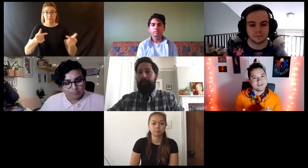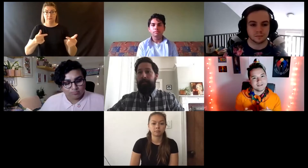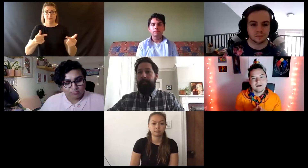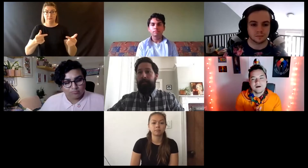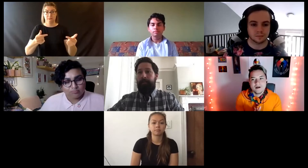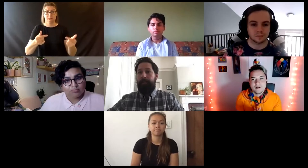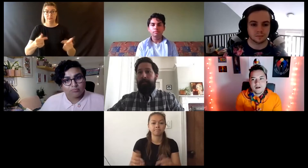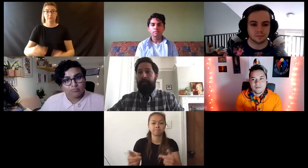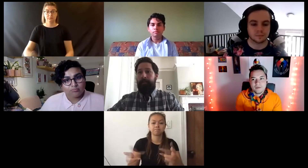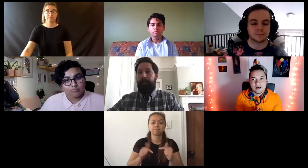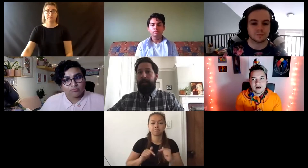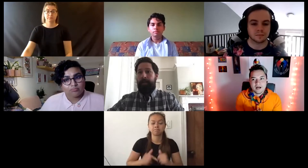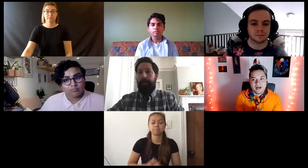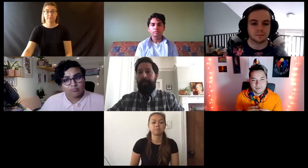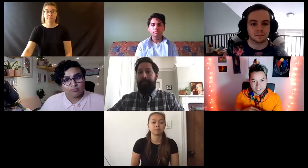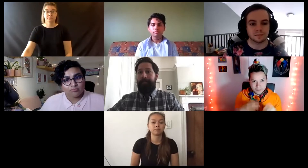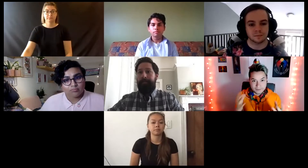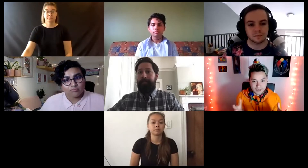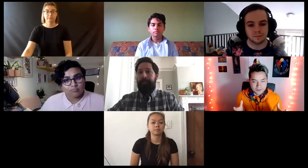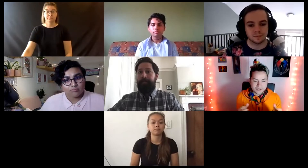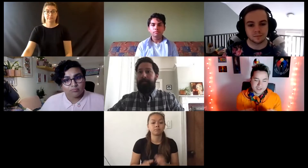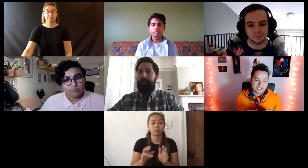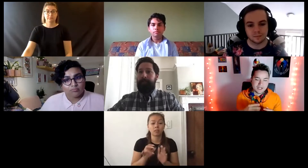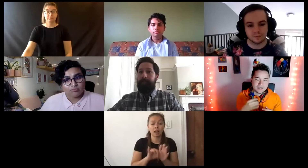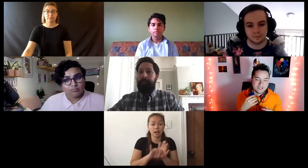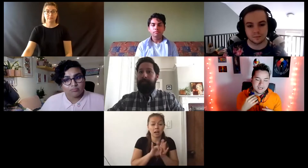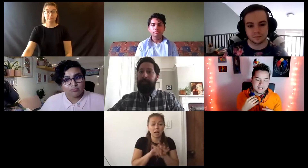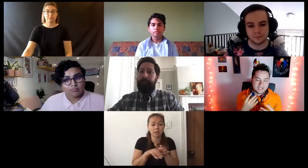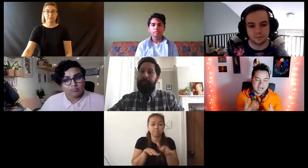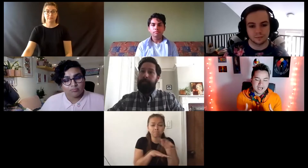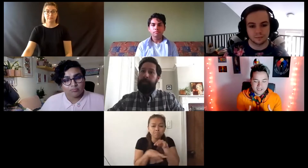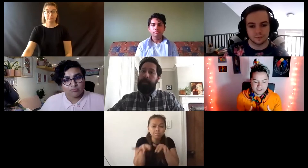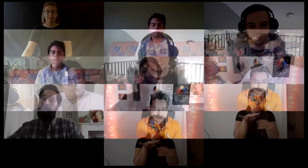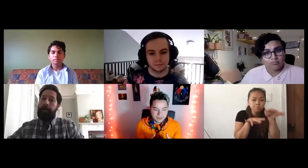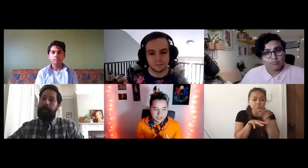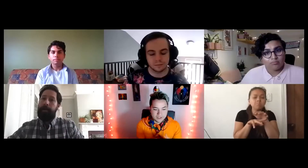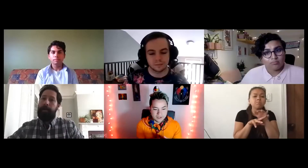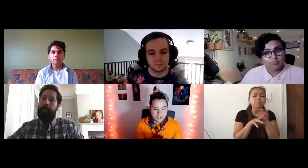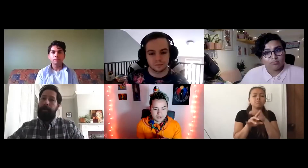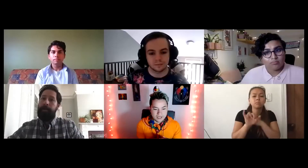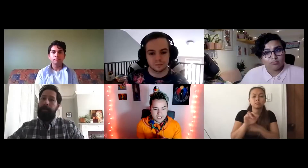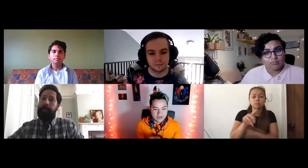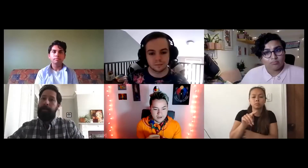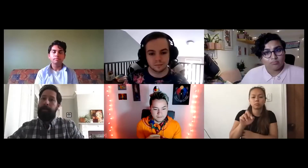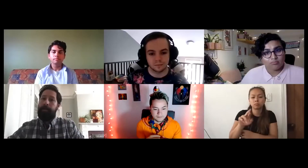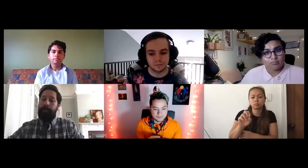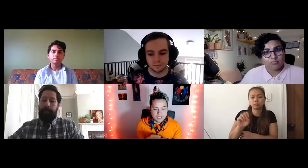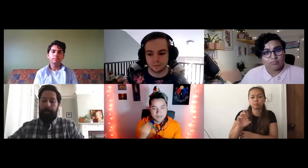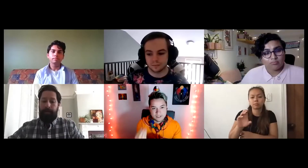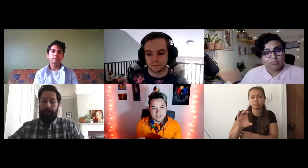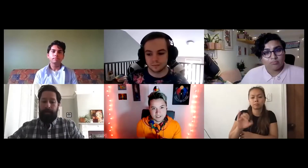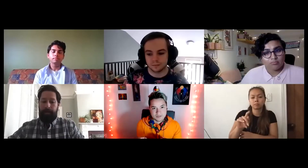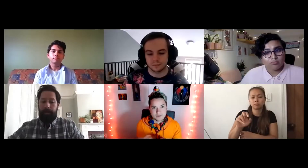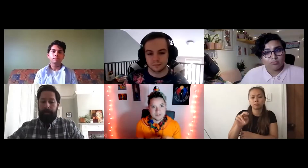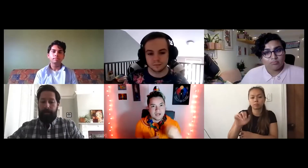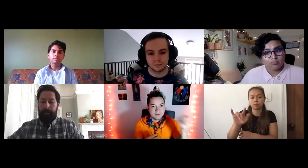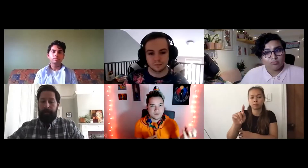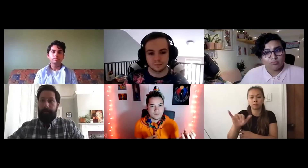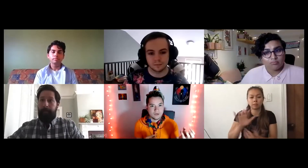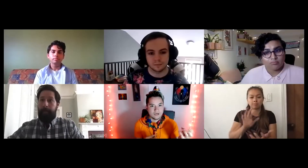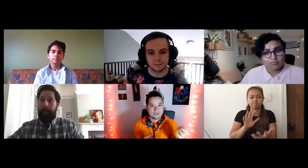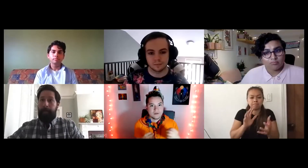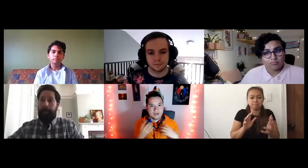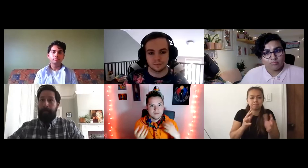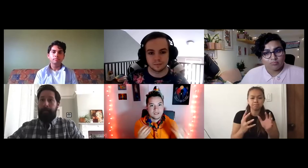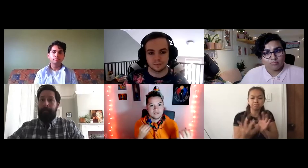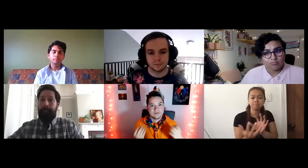not. But when we talk about intersectionality, then yeah, I do acknowledge that I'm an Indigenous person and I'm also